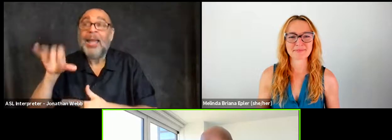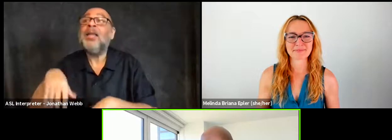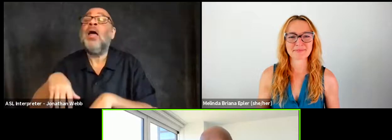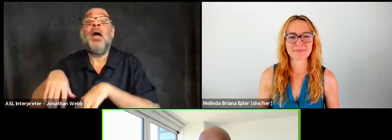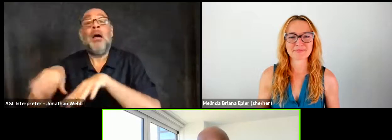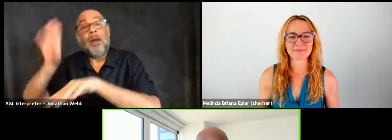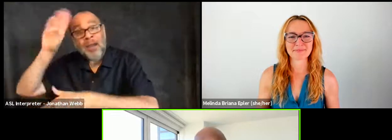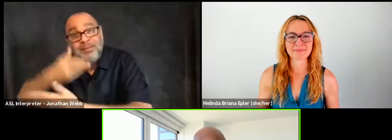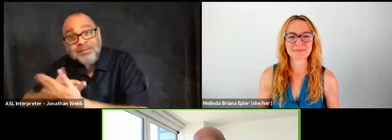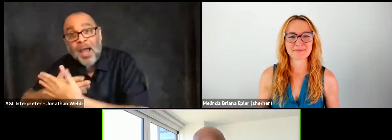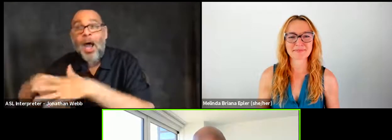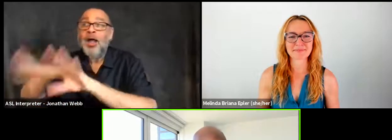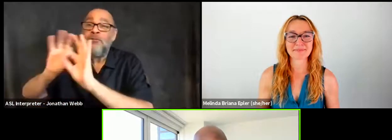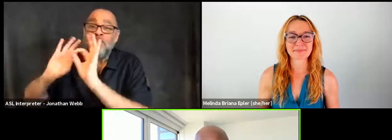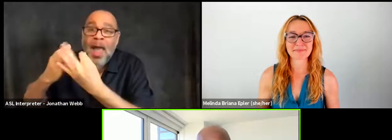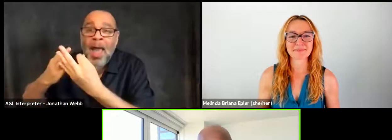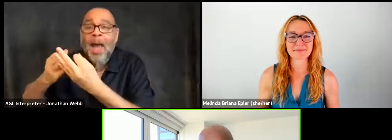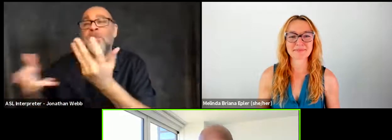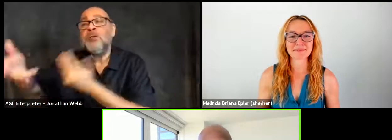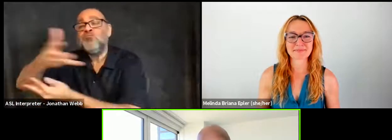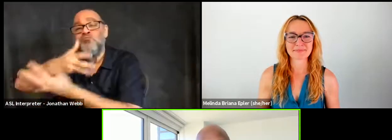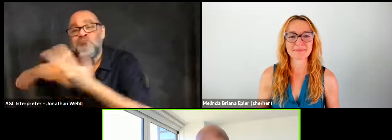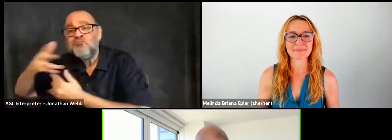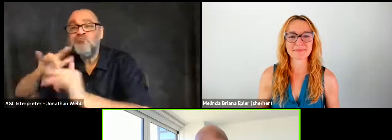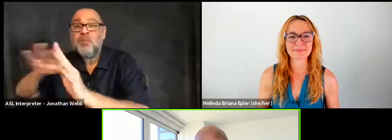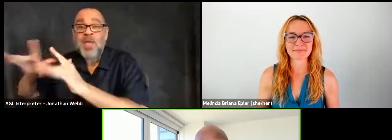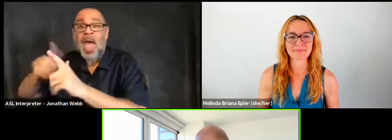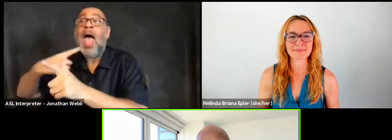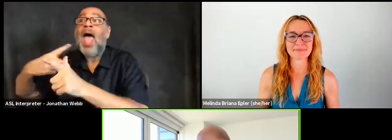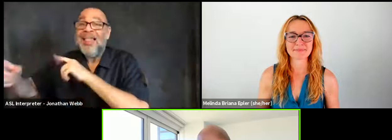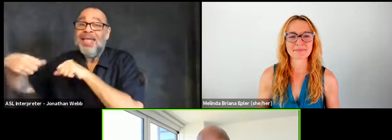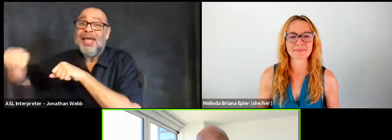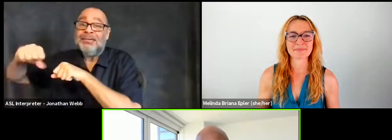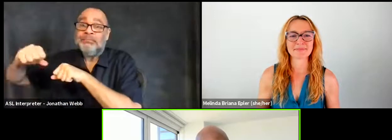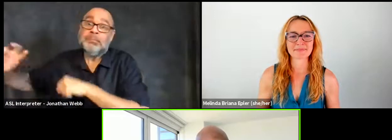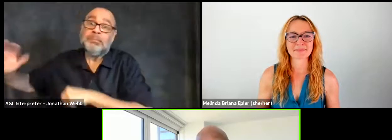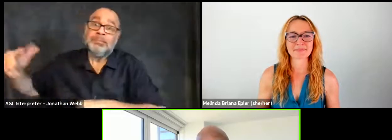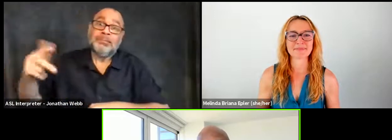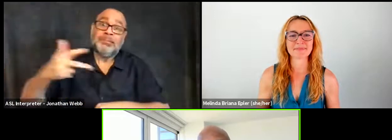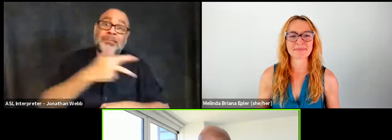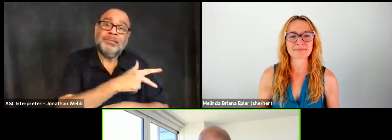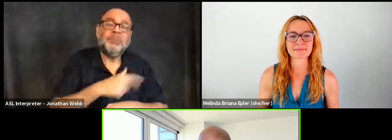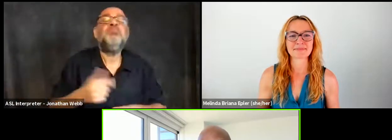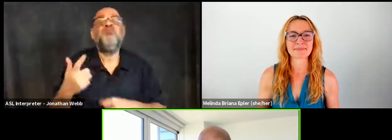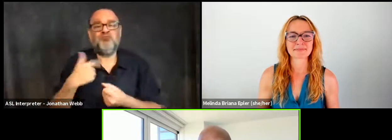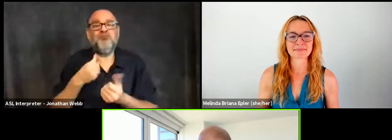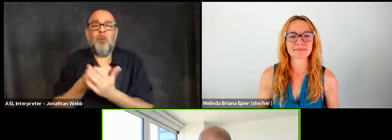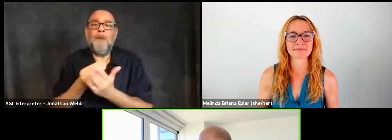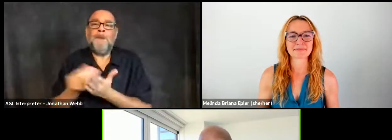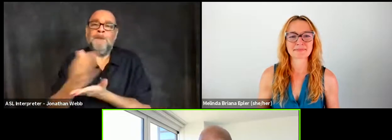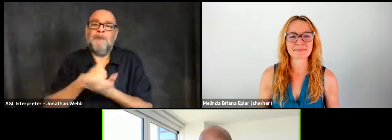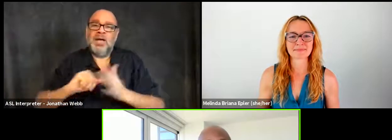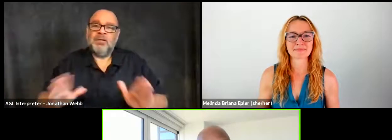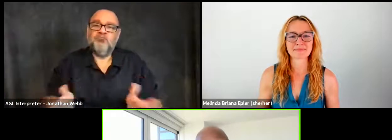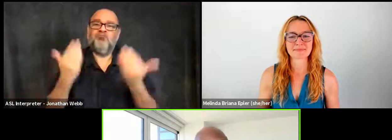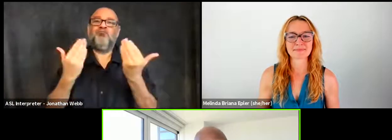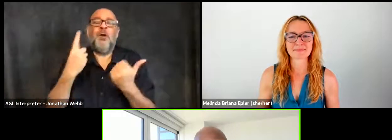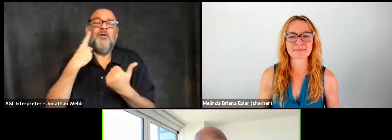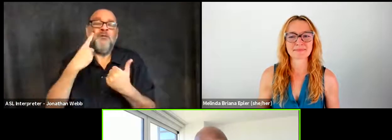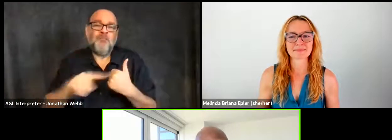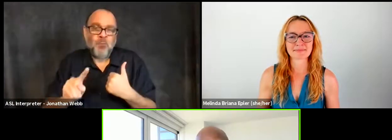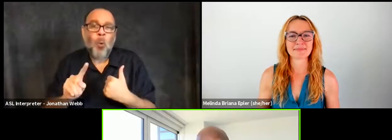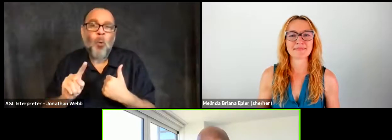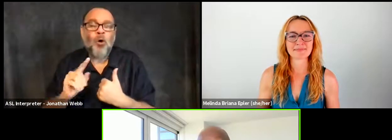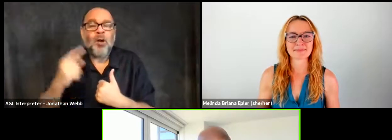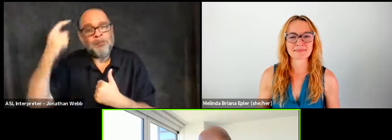it's a ride to raise awareness for mental health for the Icon Project and Icon Therapy Fund, and also for my own mental